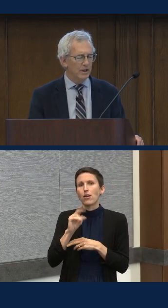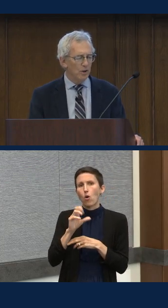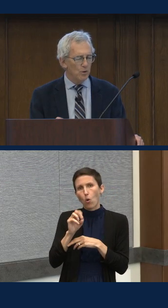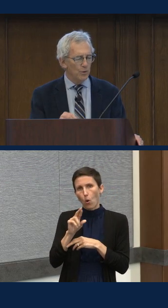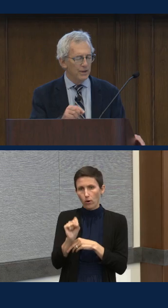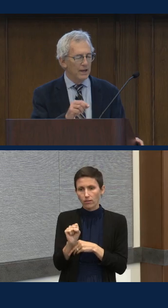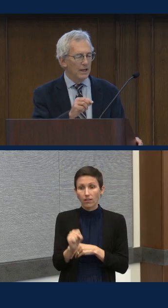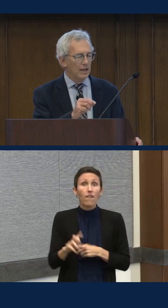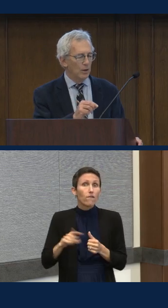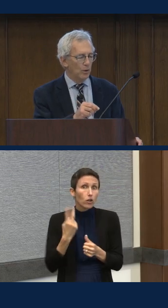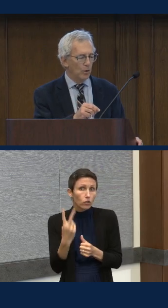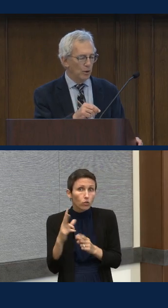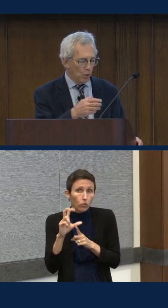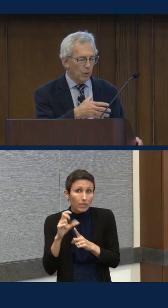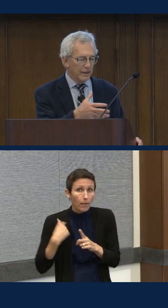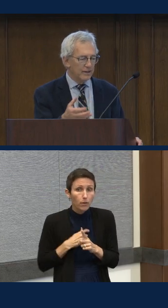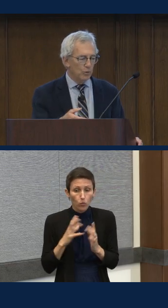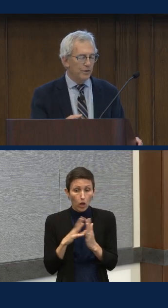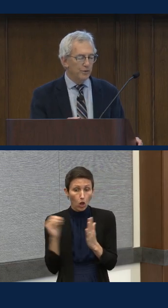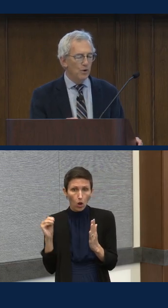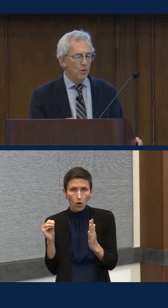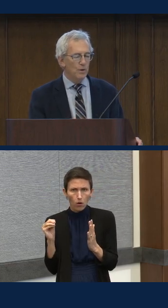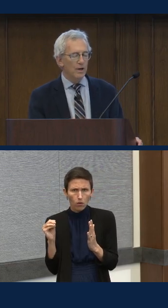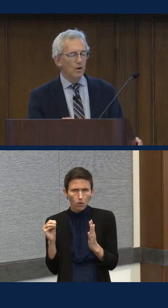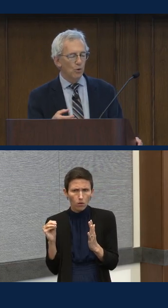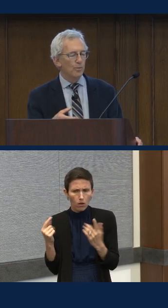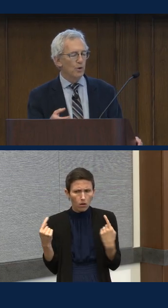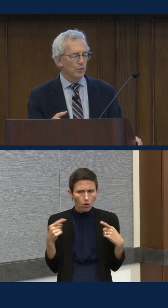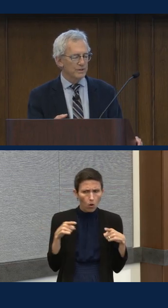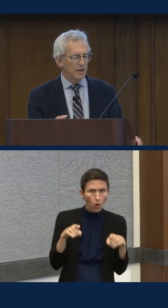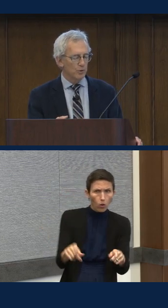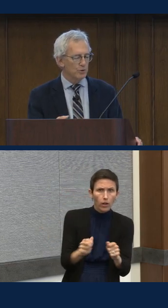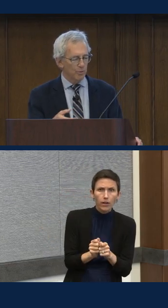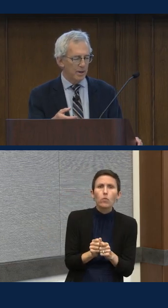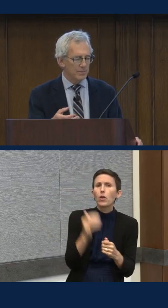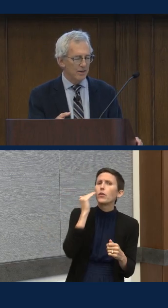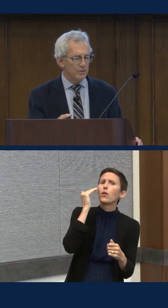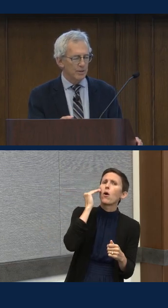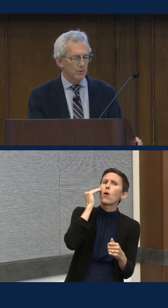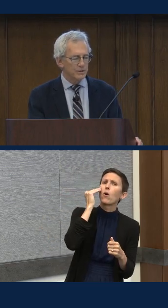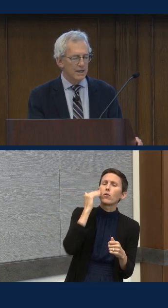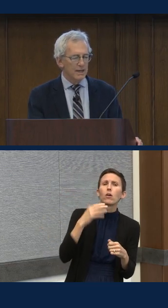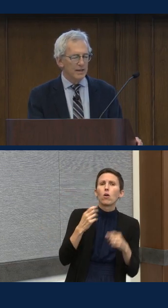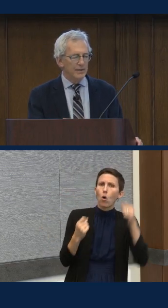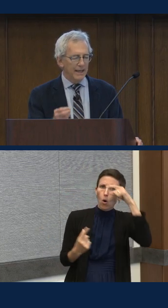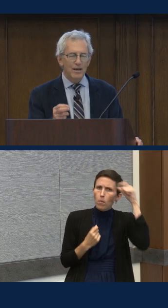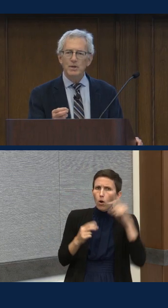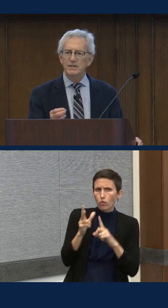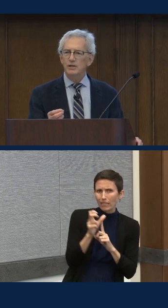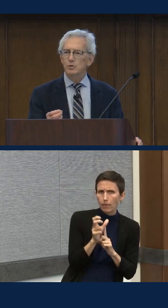receptors we cloned correlated with known hormone receptors or peptide receptors.